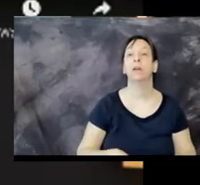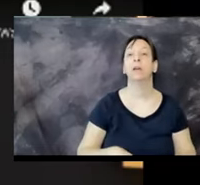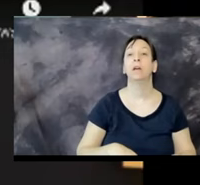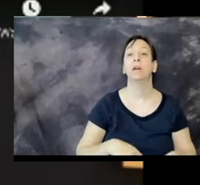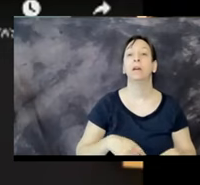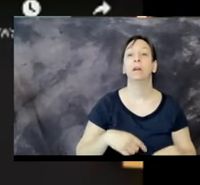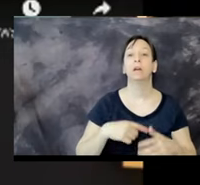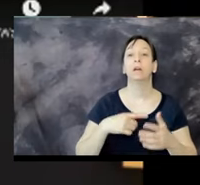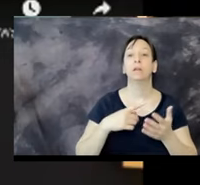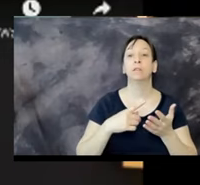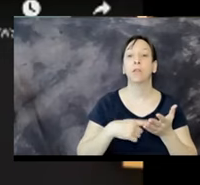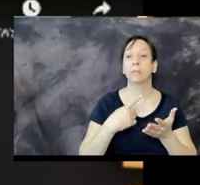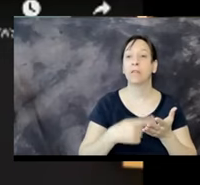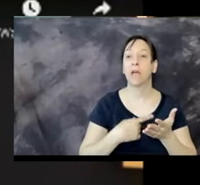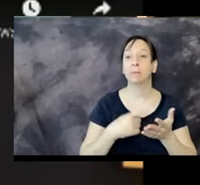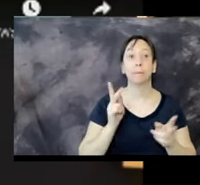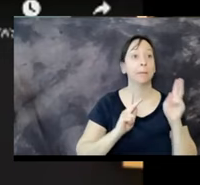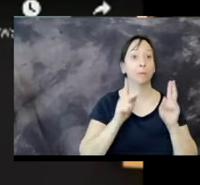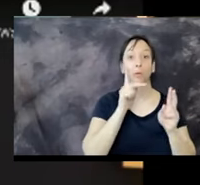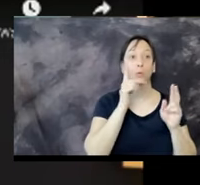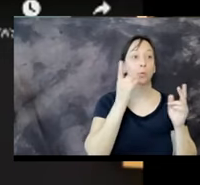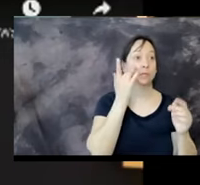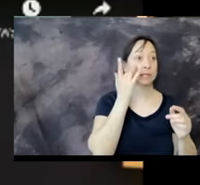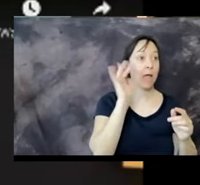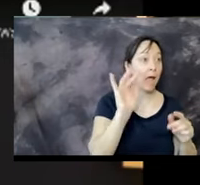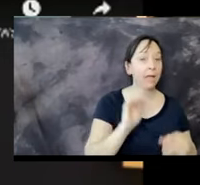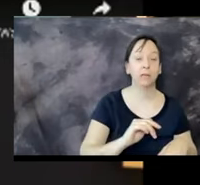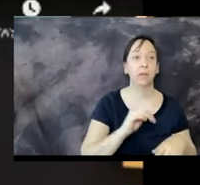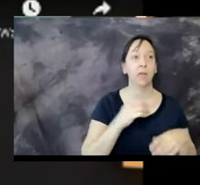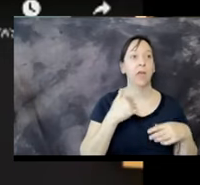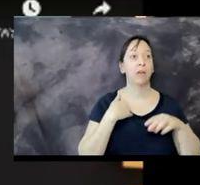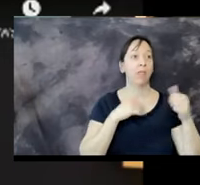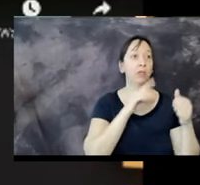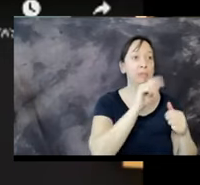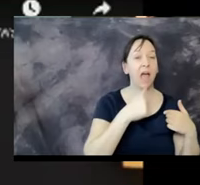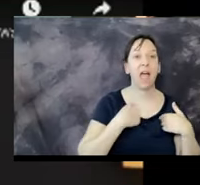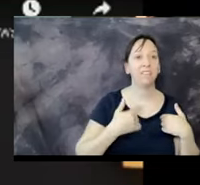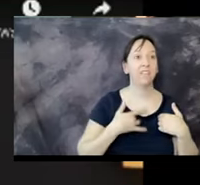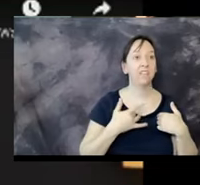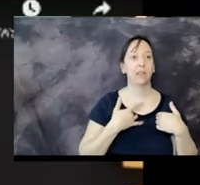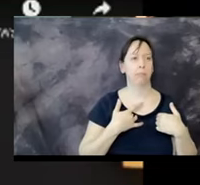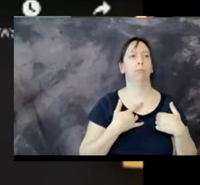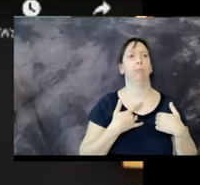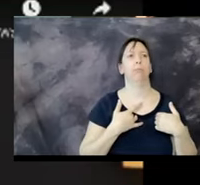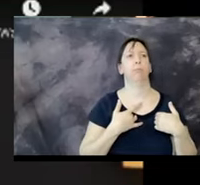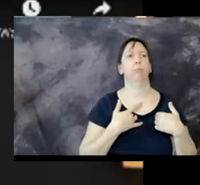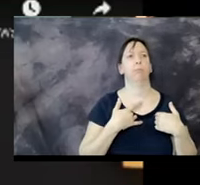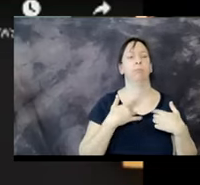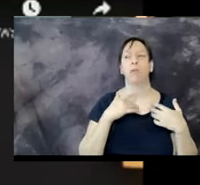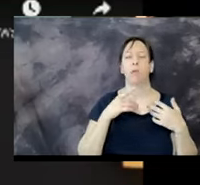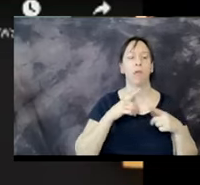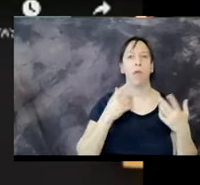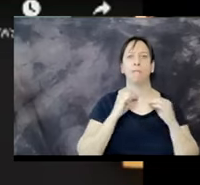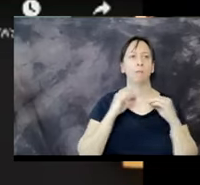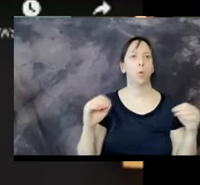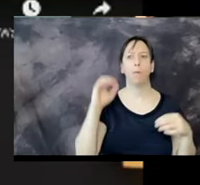controlled. The people who are sighted or have other disabilities make me feel like I have no voice because I can't see. So I have to rely on people to